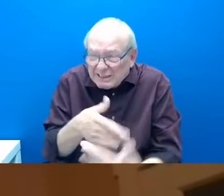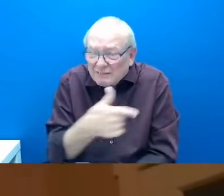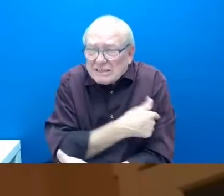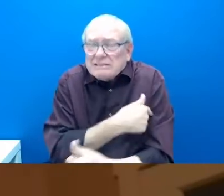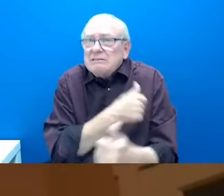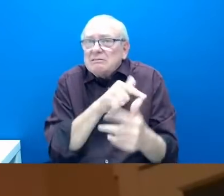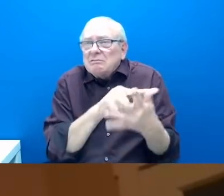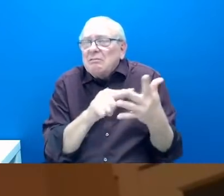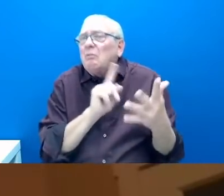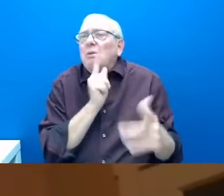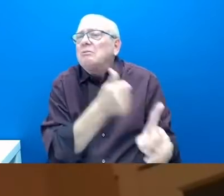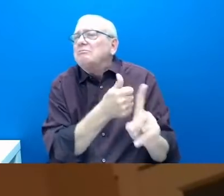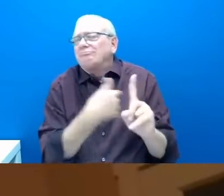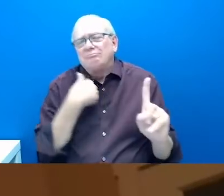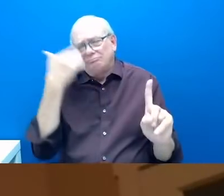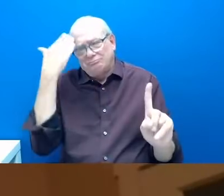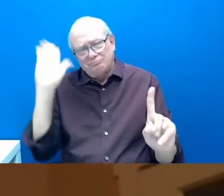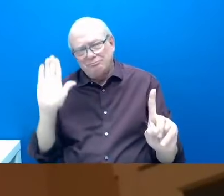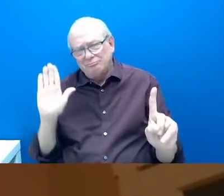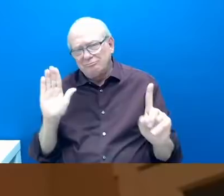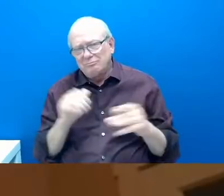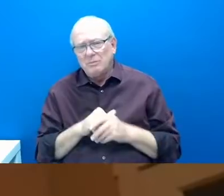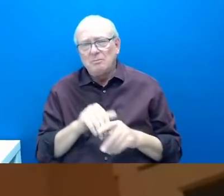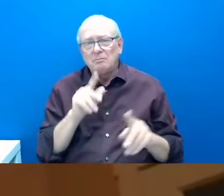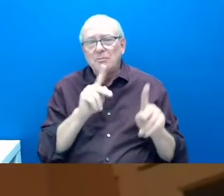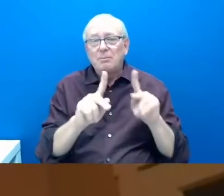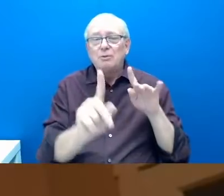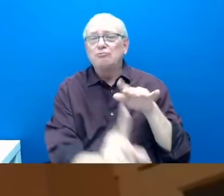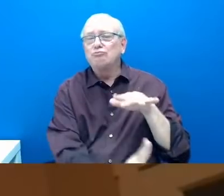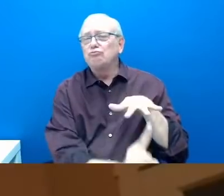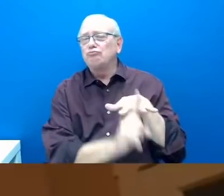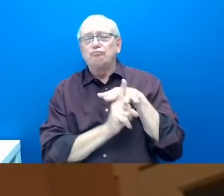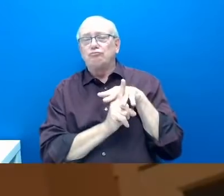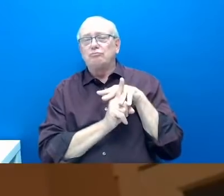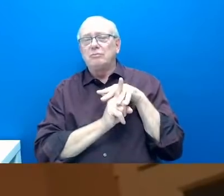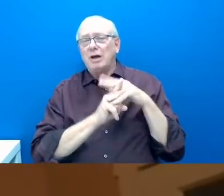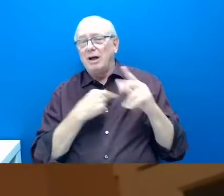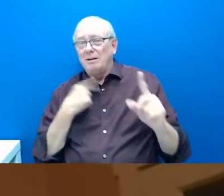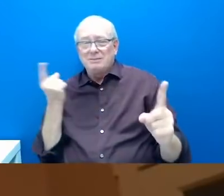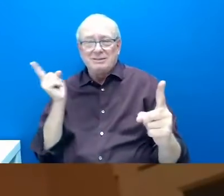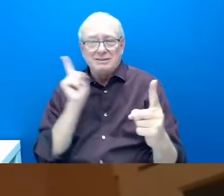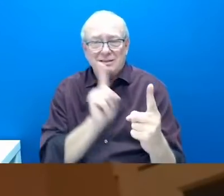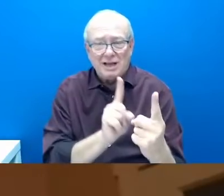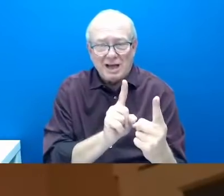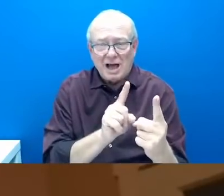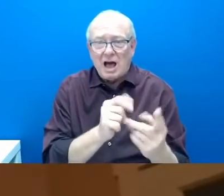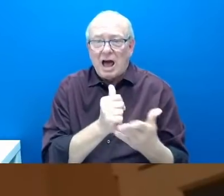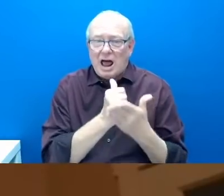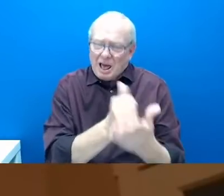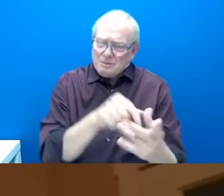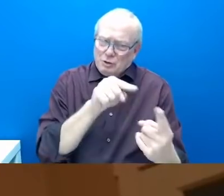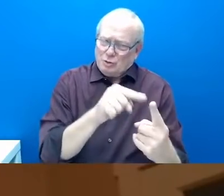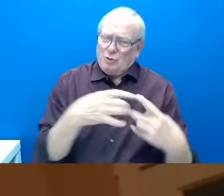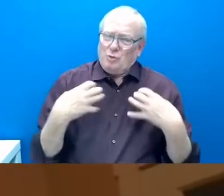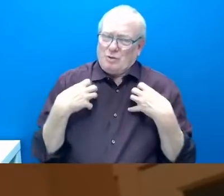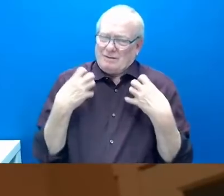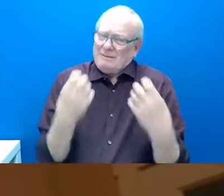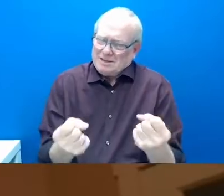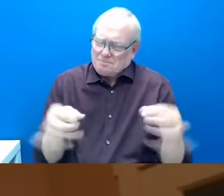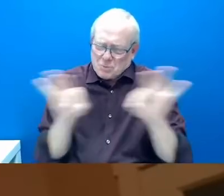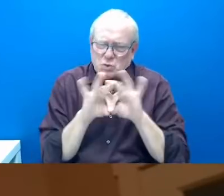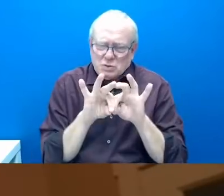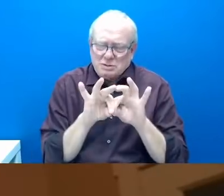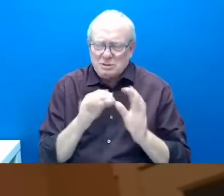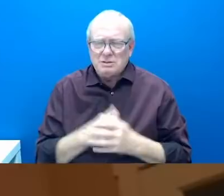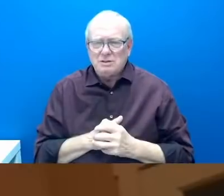moment that we're seeing these patients. And at the moment that we're seeing these patients, we are simply there to help them try to recover through whatever they're going through.